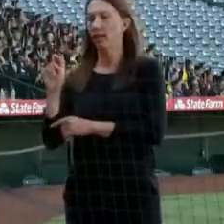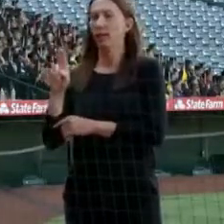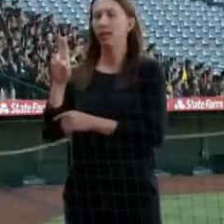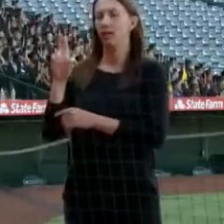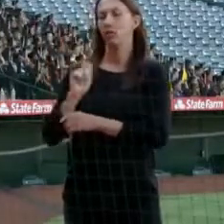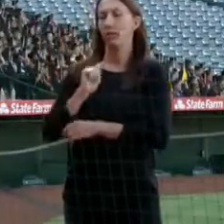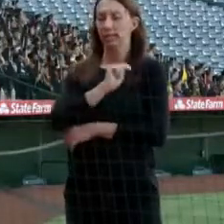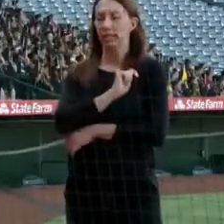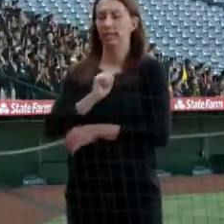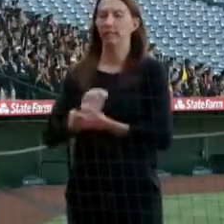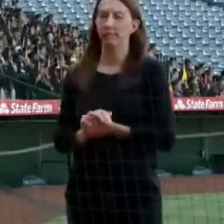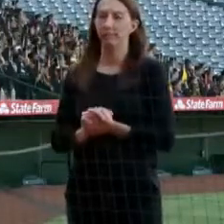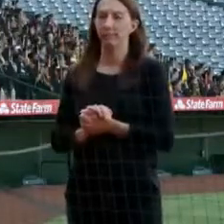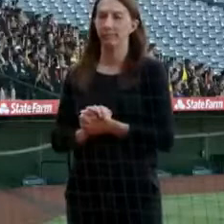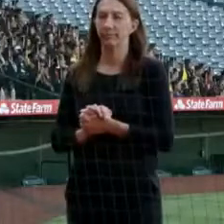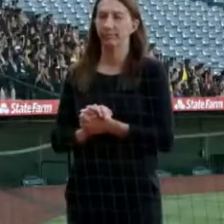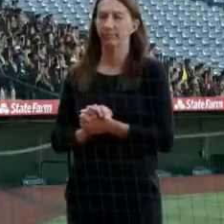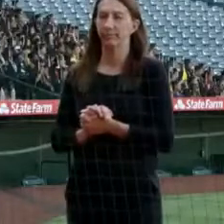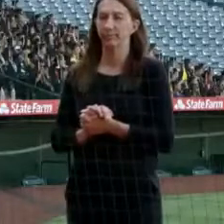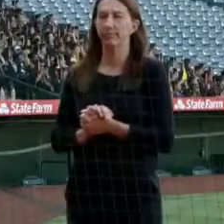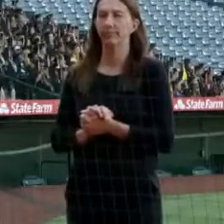Trustee.